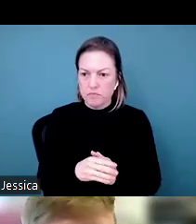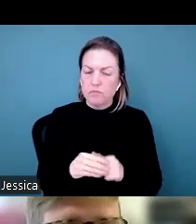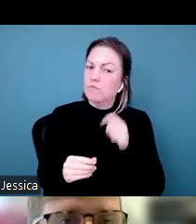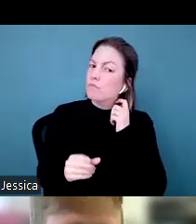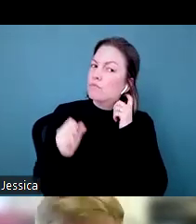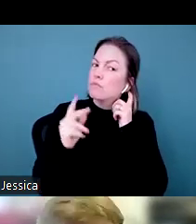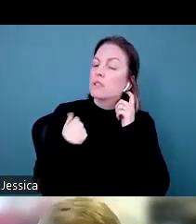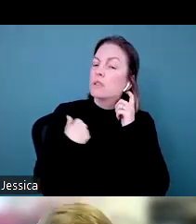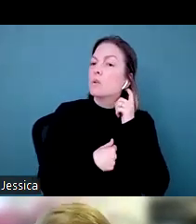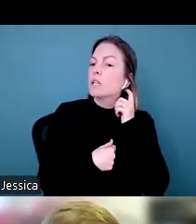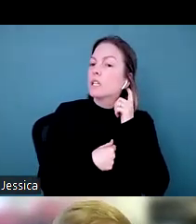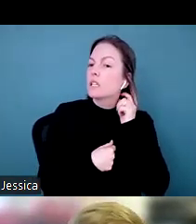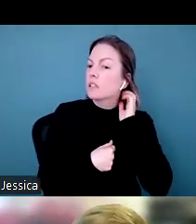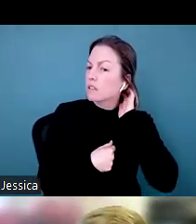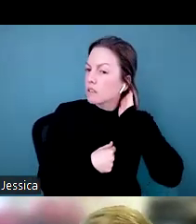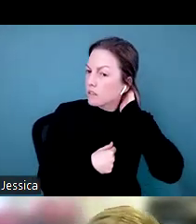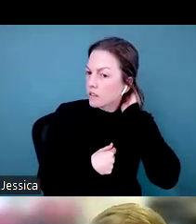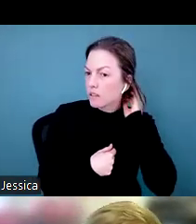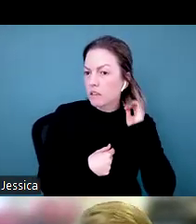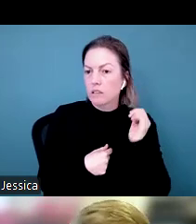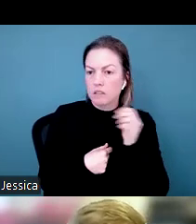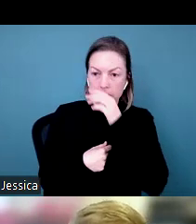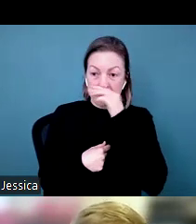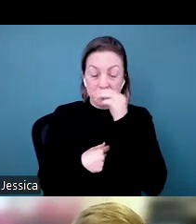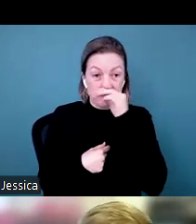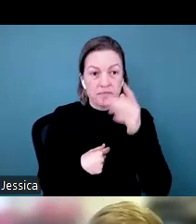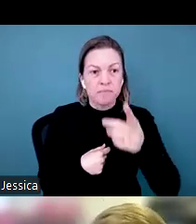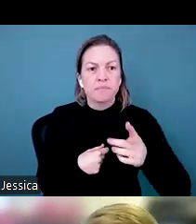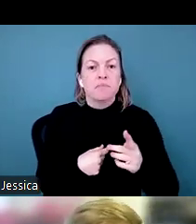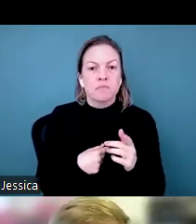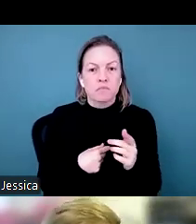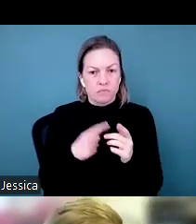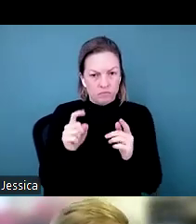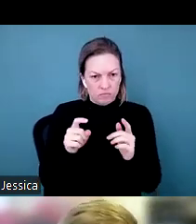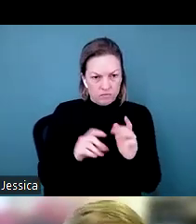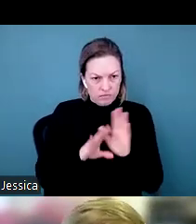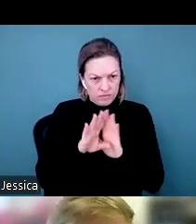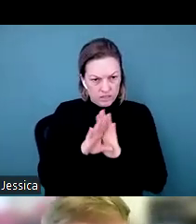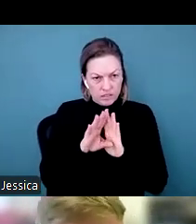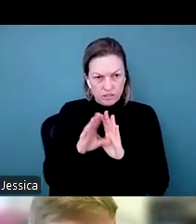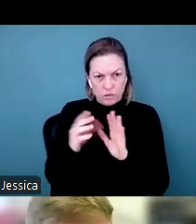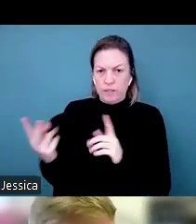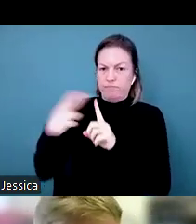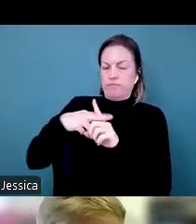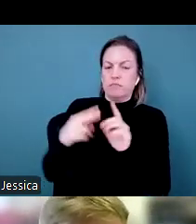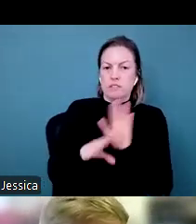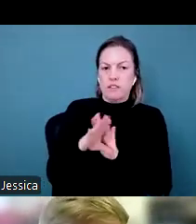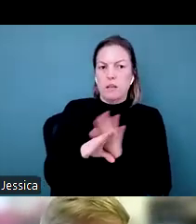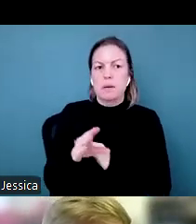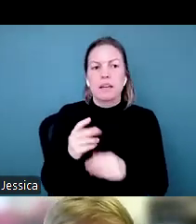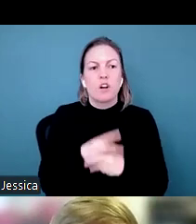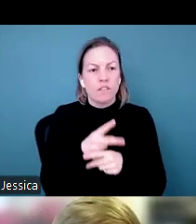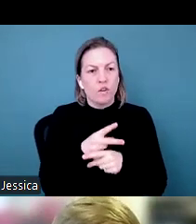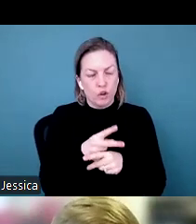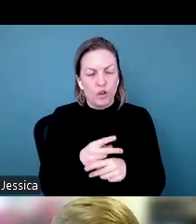We were tasked with trying to develop some semblance of a caregiver training program